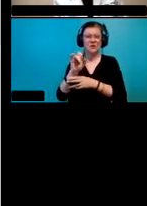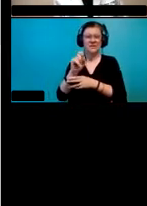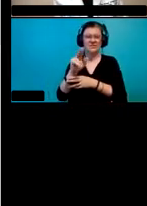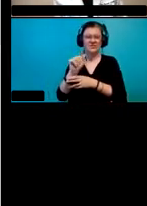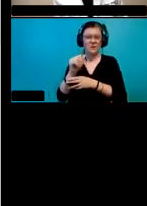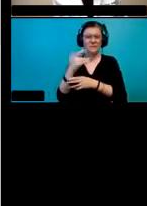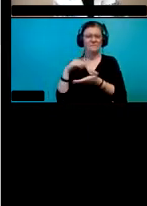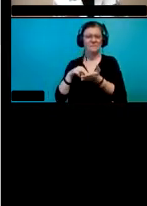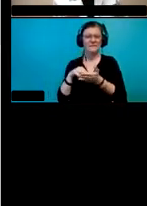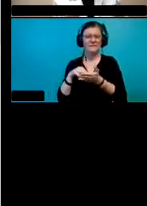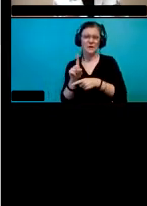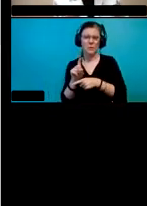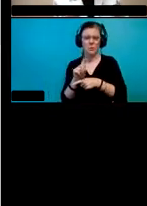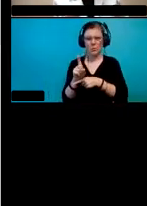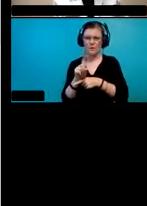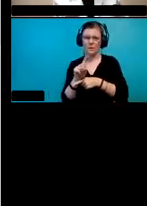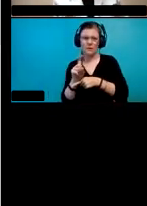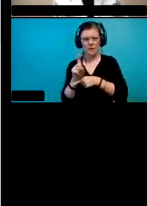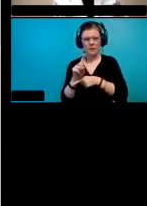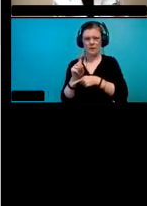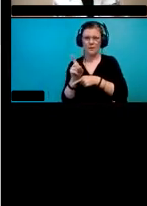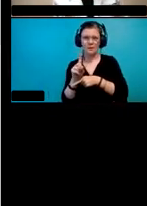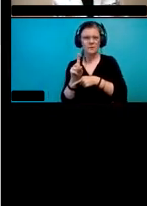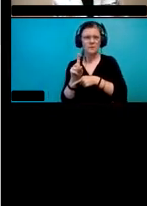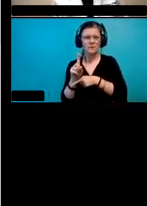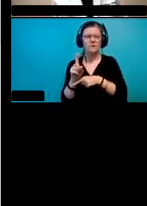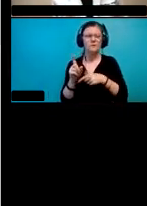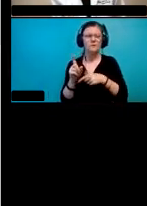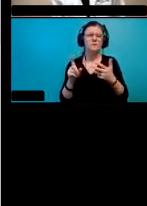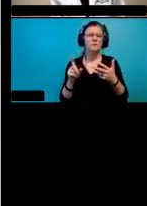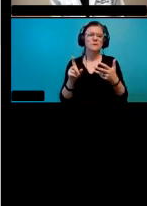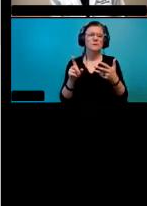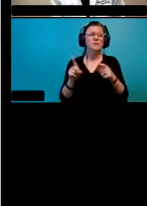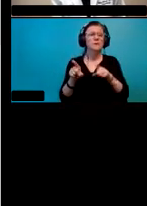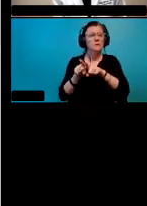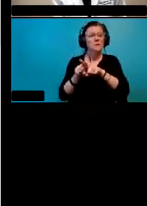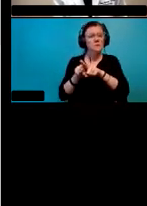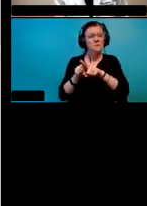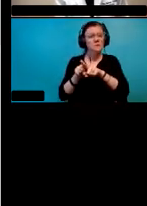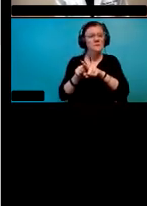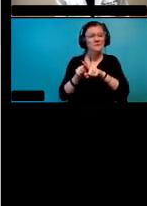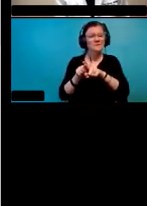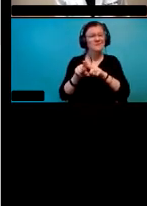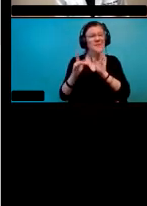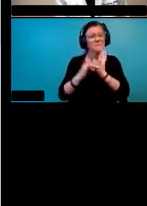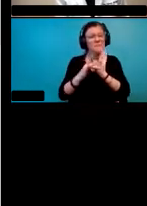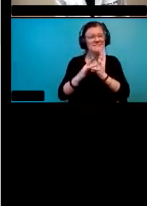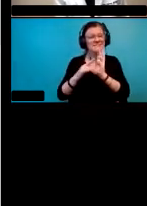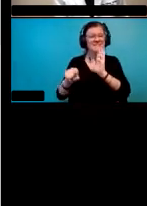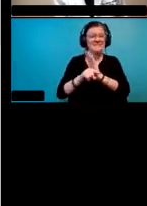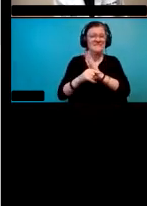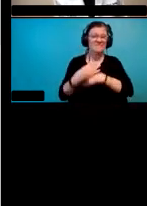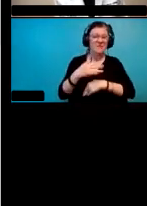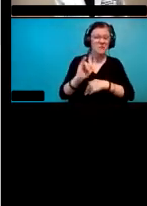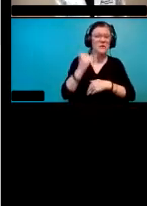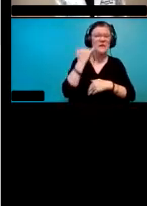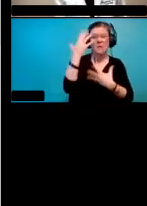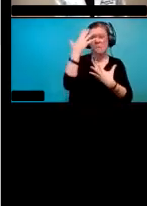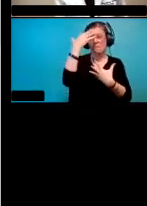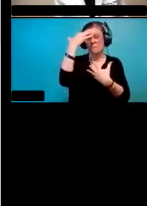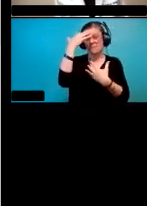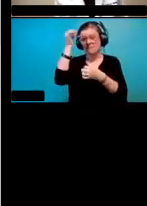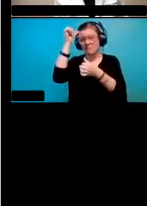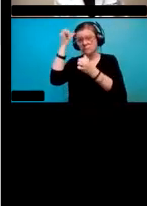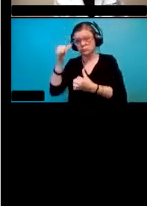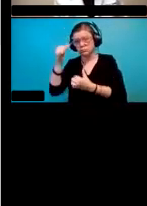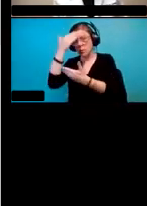movement due to treatment. But they have their cons too. So if a person is having memory problems, we don't want to use